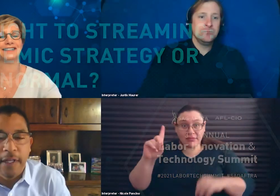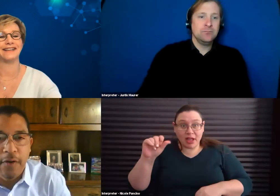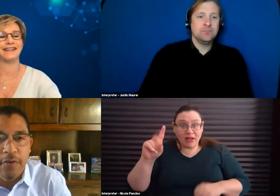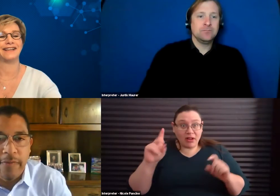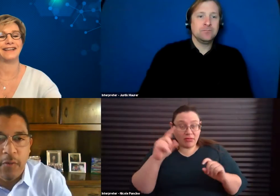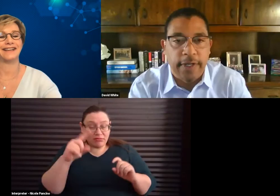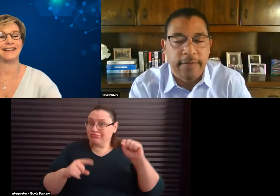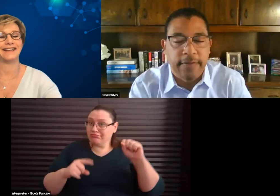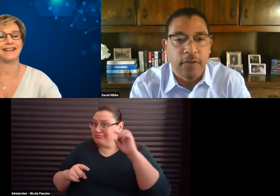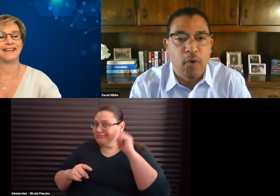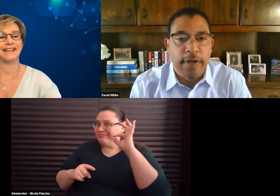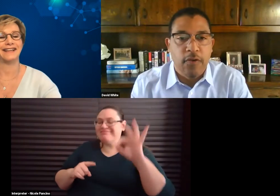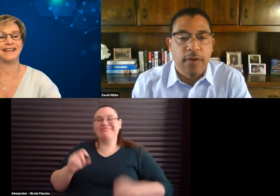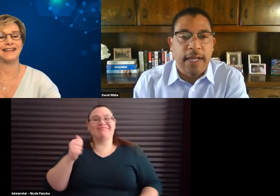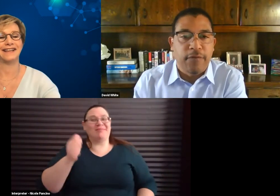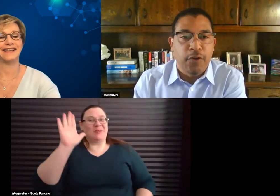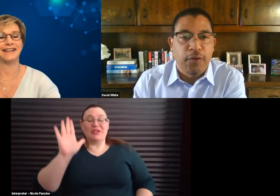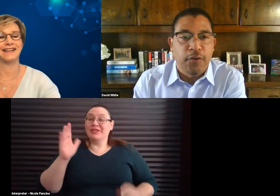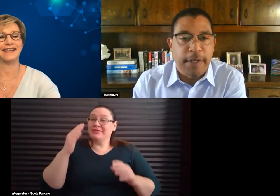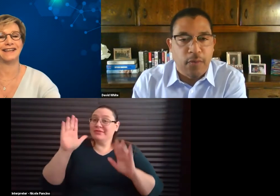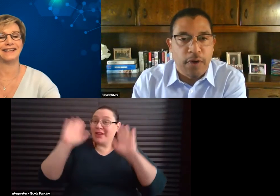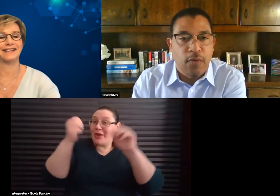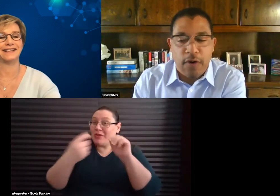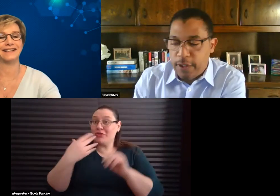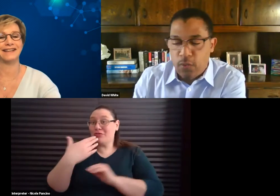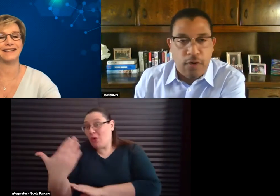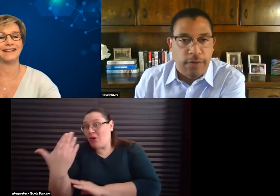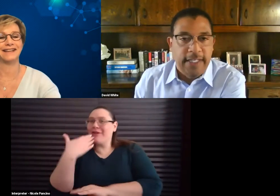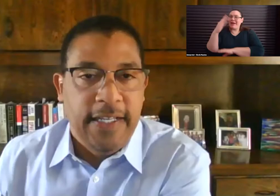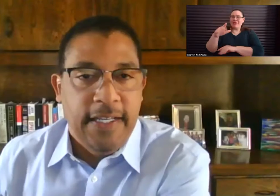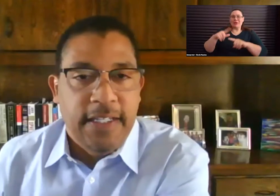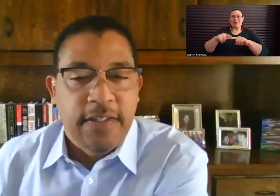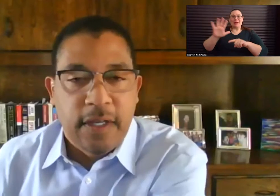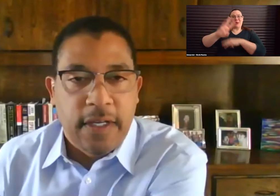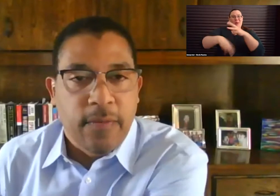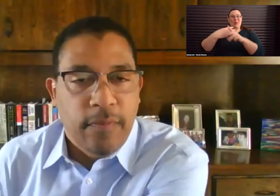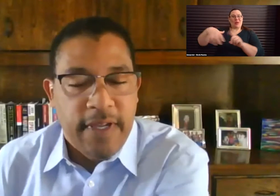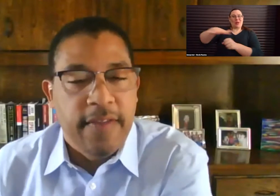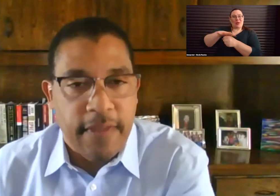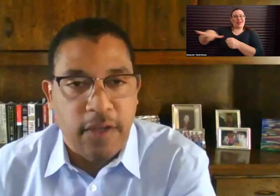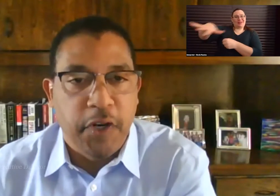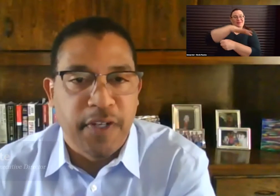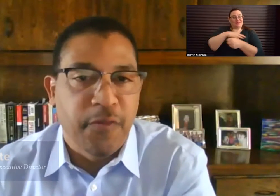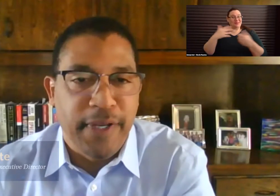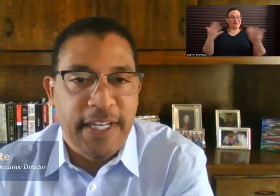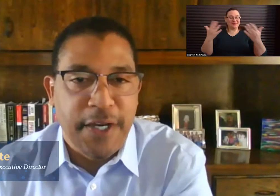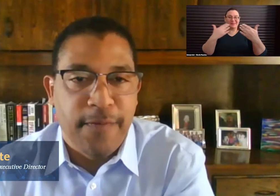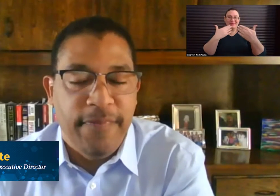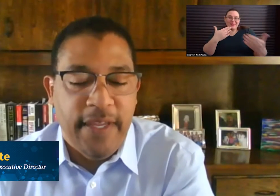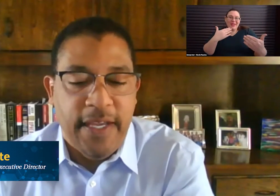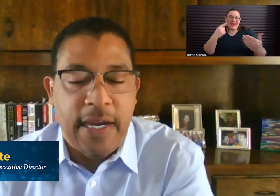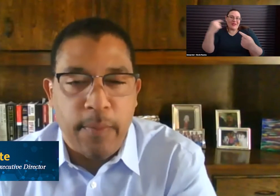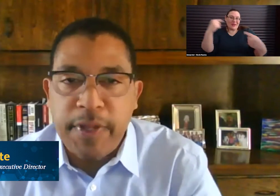Wonderful, and hello to everyone. Good morning or good afternoon, depending on where you are in the world. So thank you very much for being